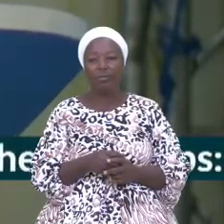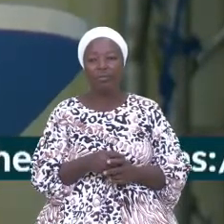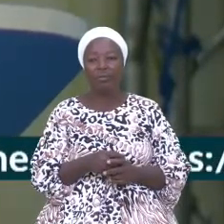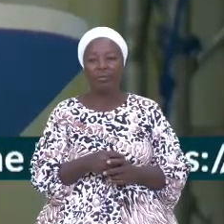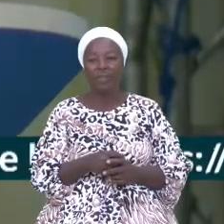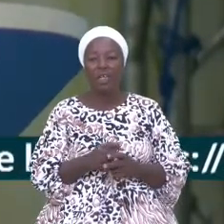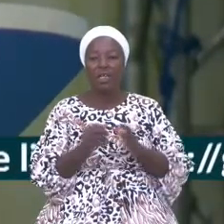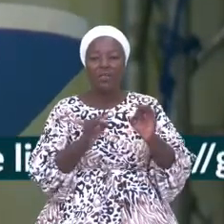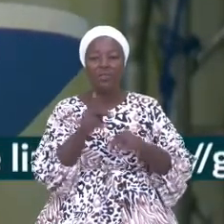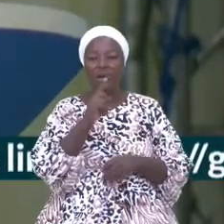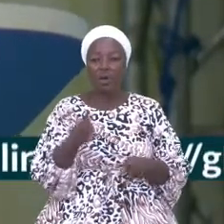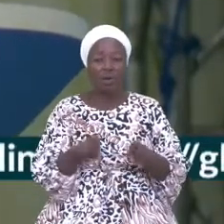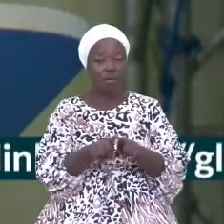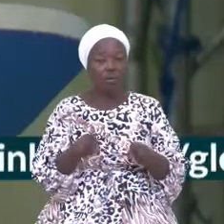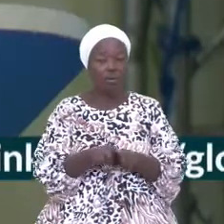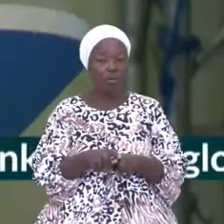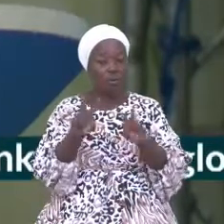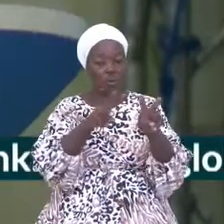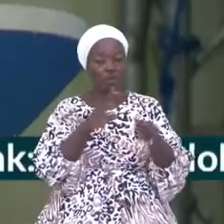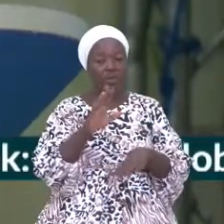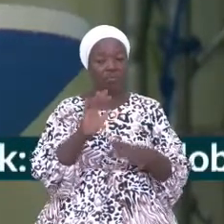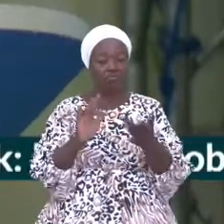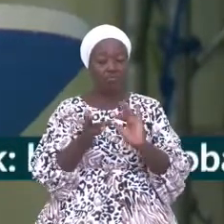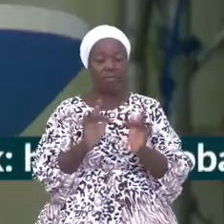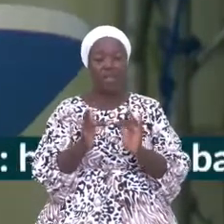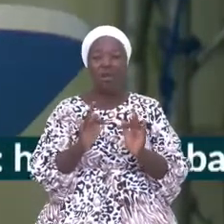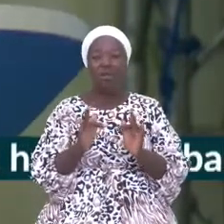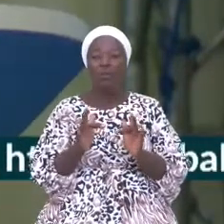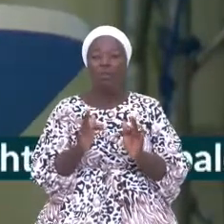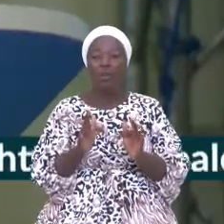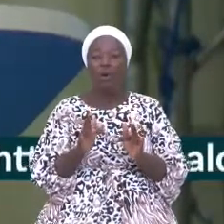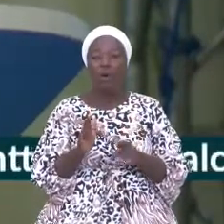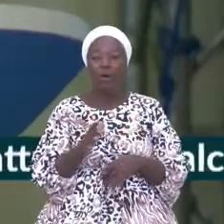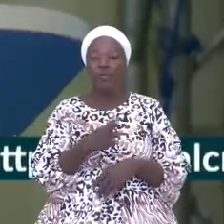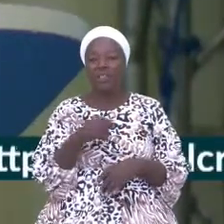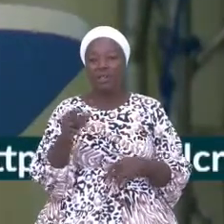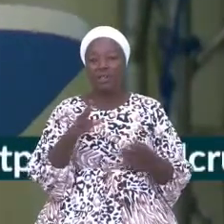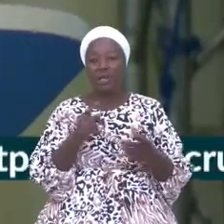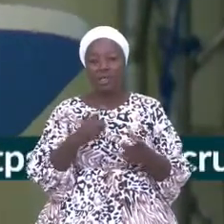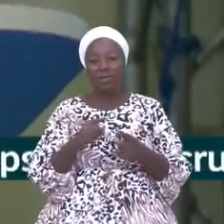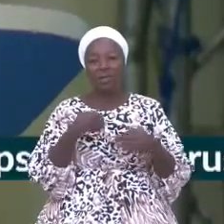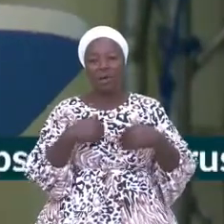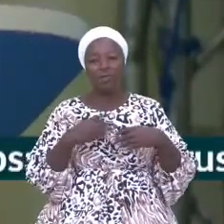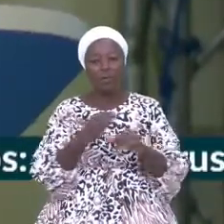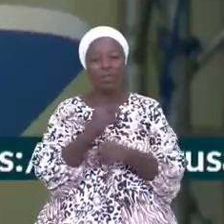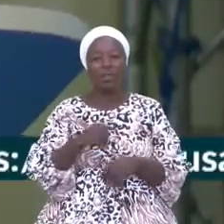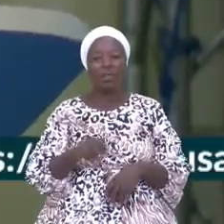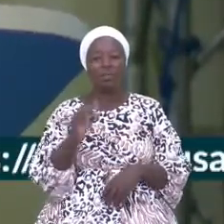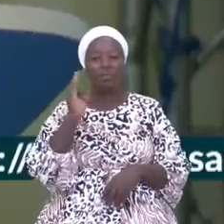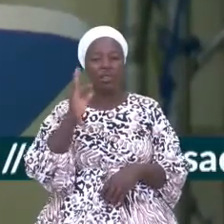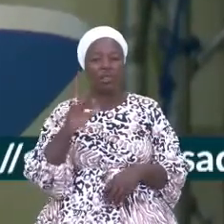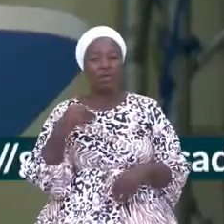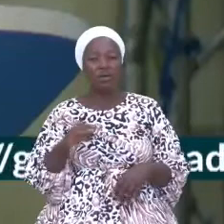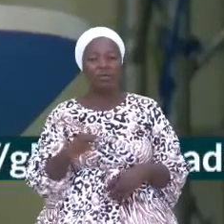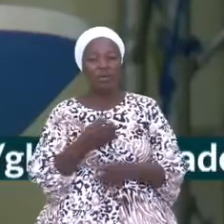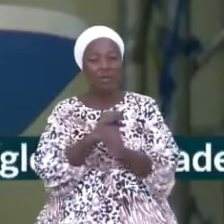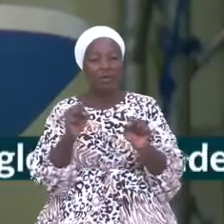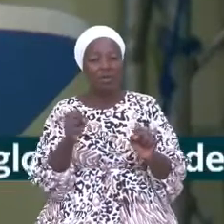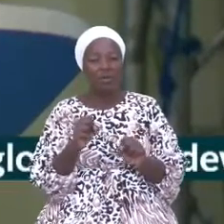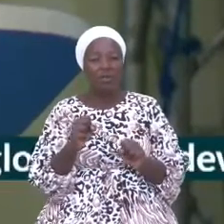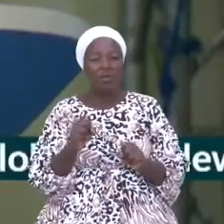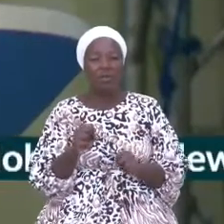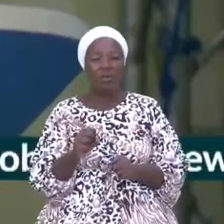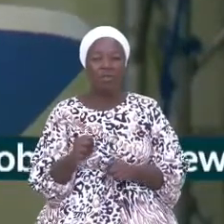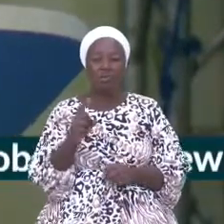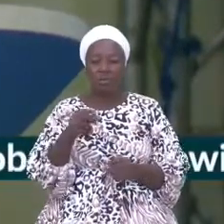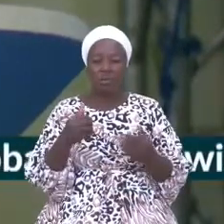If you're also watching online and you have gotten the message of salvation, you have identified